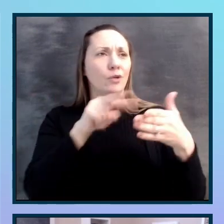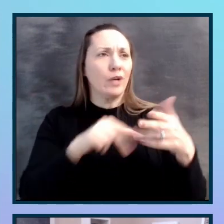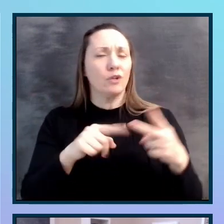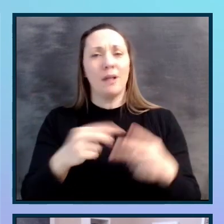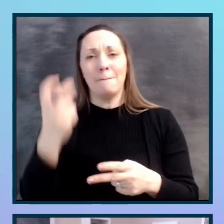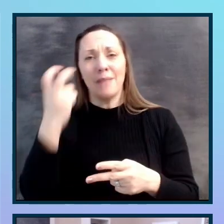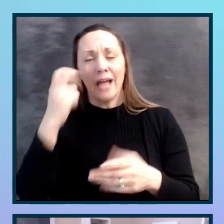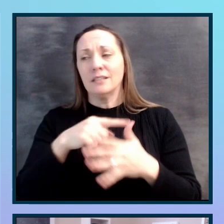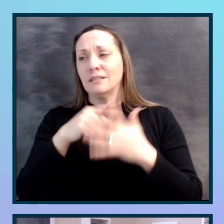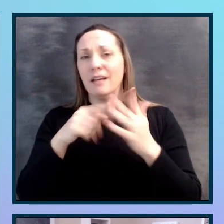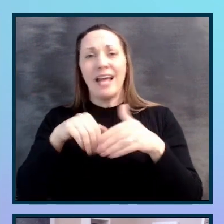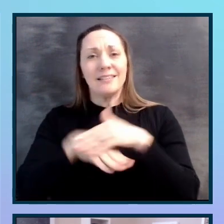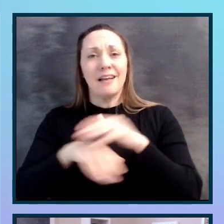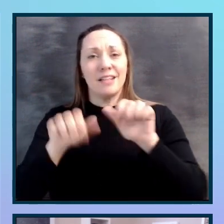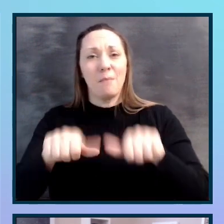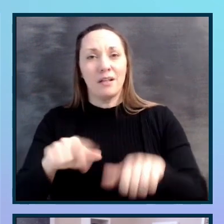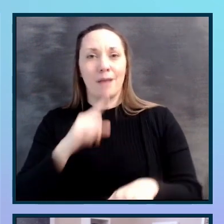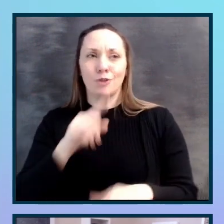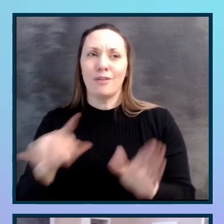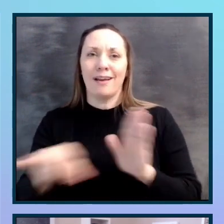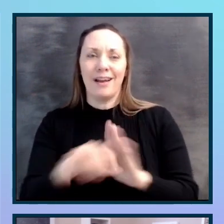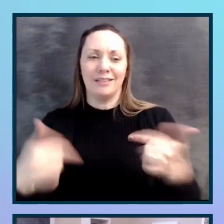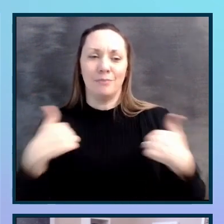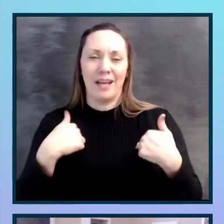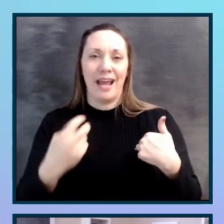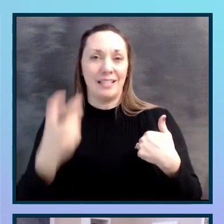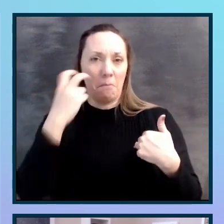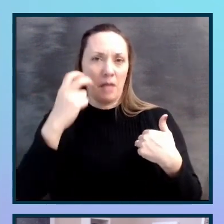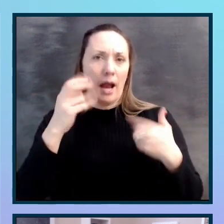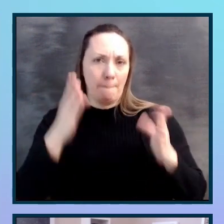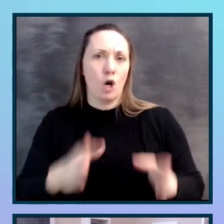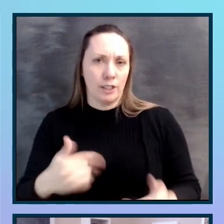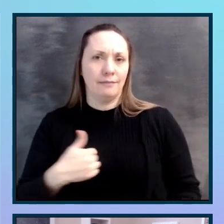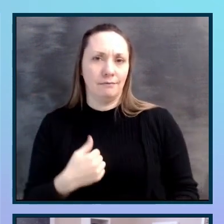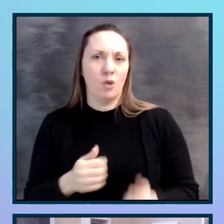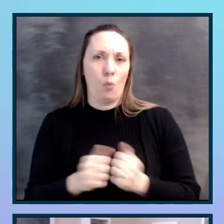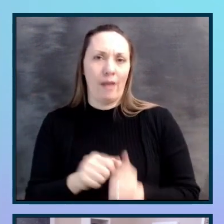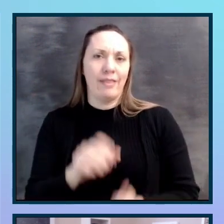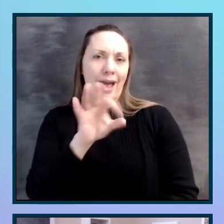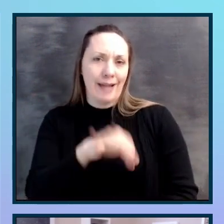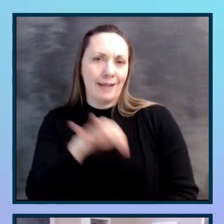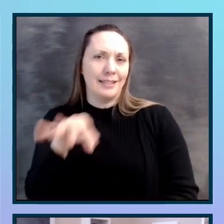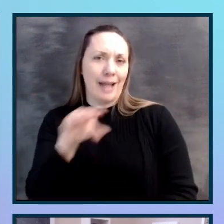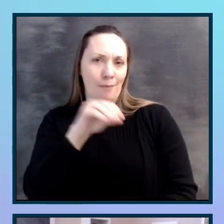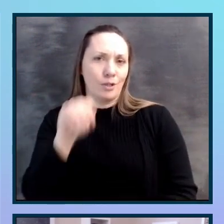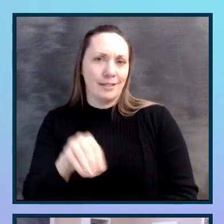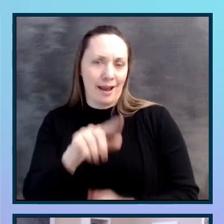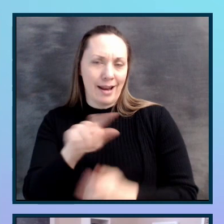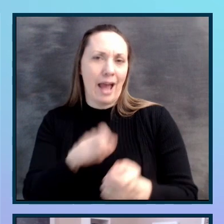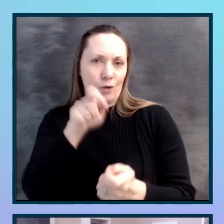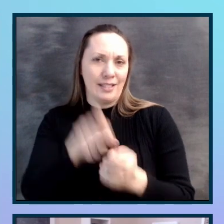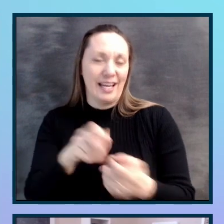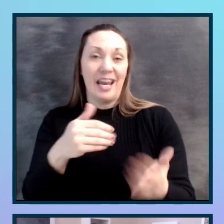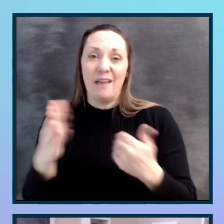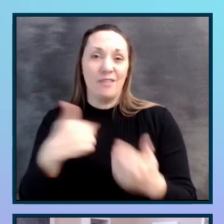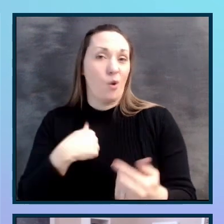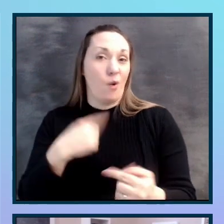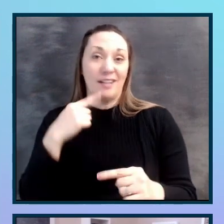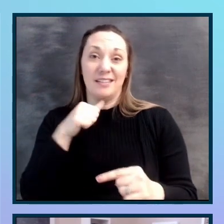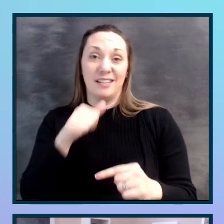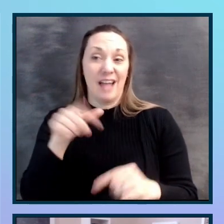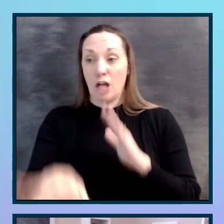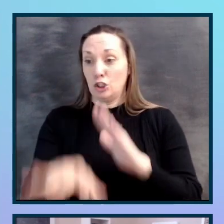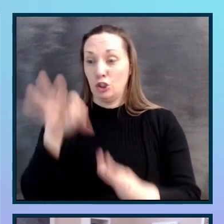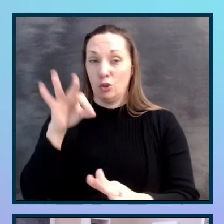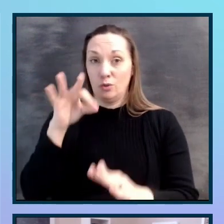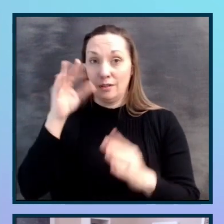I bet you that they could identify me as a blind person with 99% accuracy, even though I did not choose to disclose